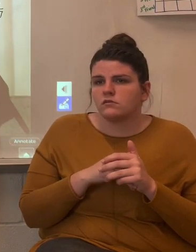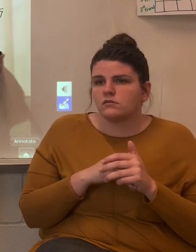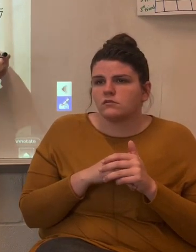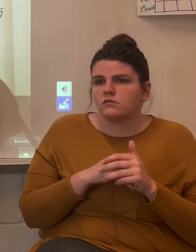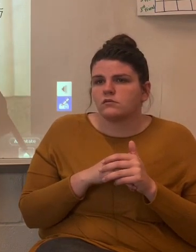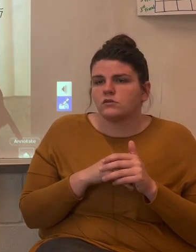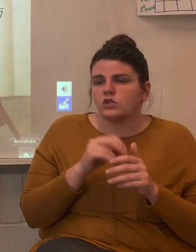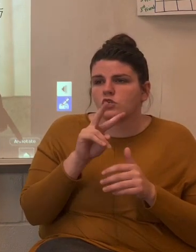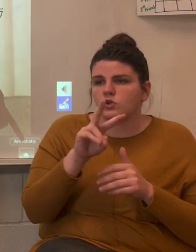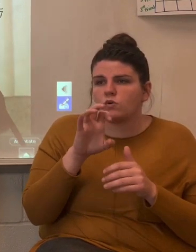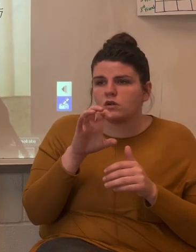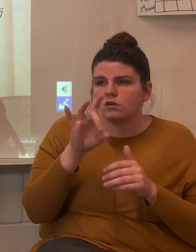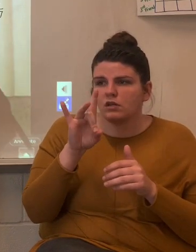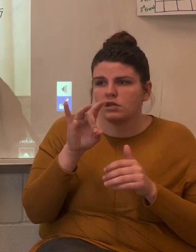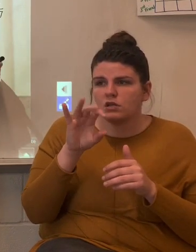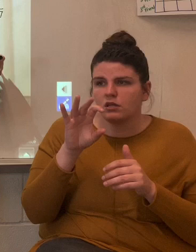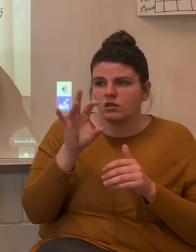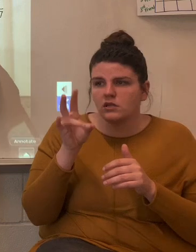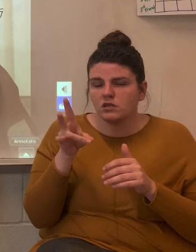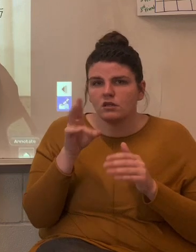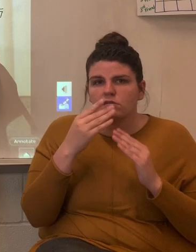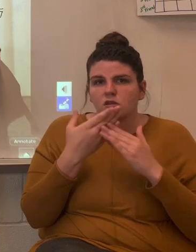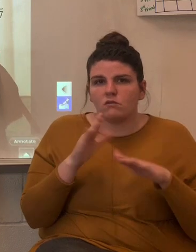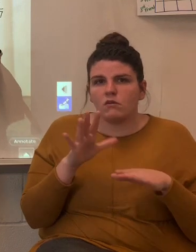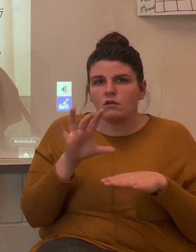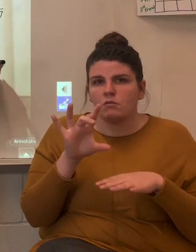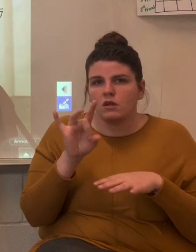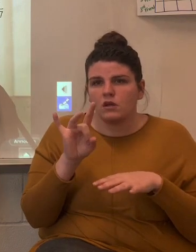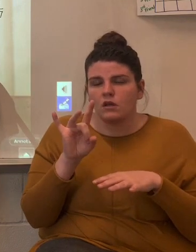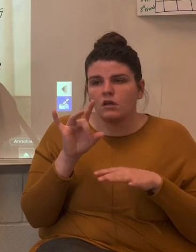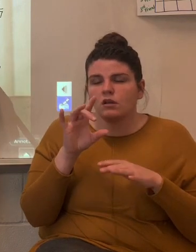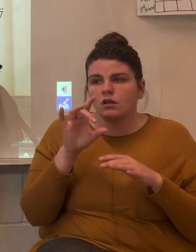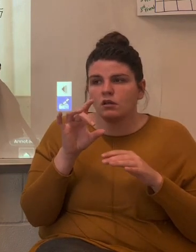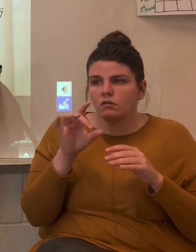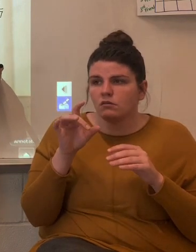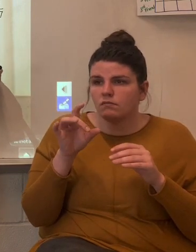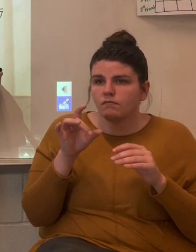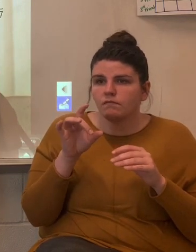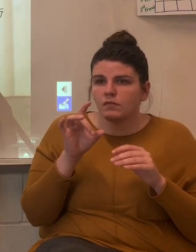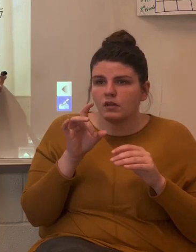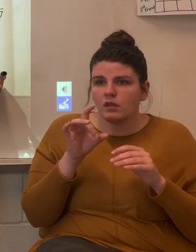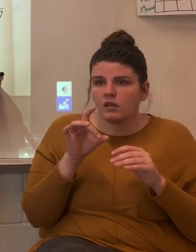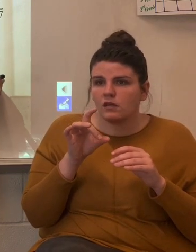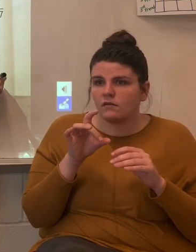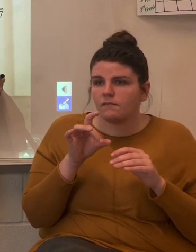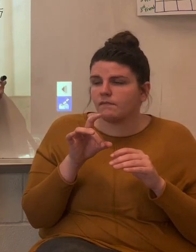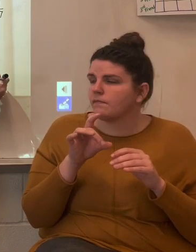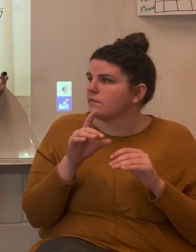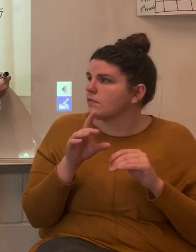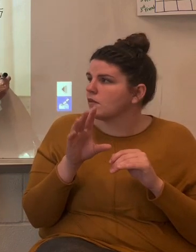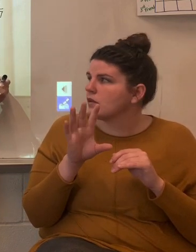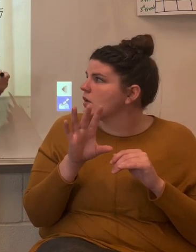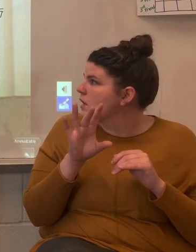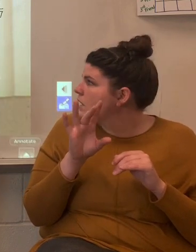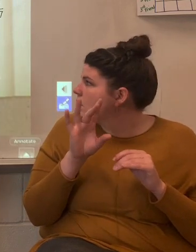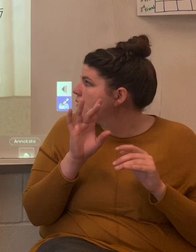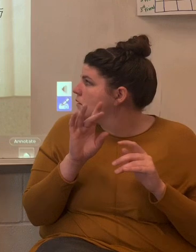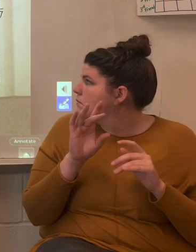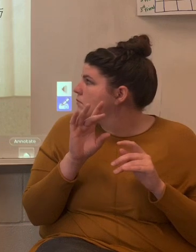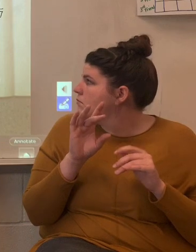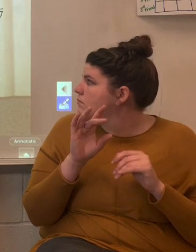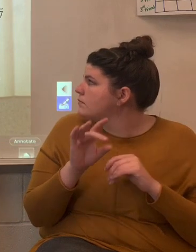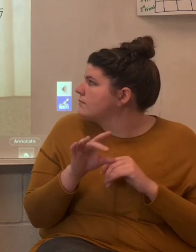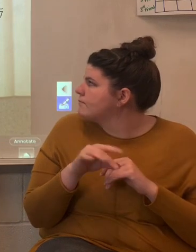287 divided by 8. 8 goes into 28 3 times, which is 24. Subtract